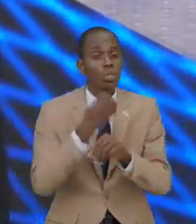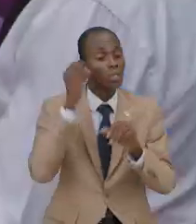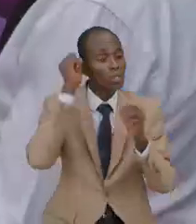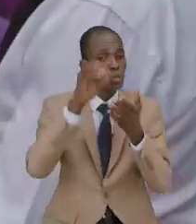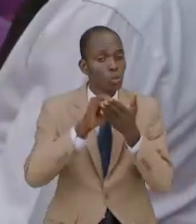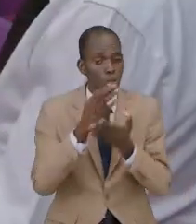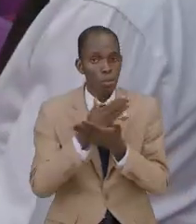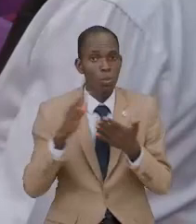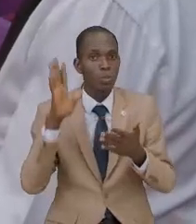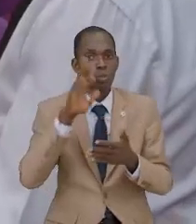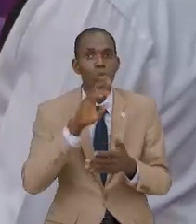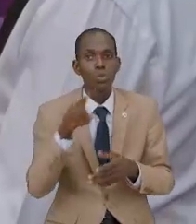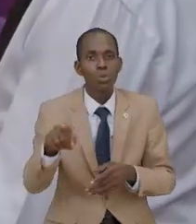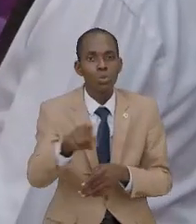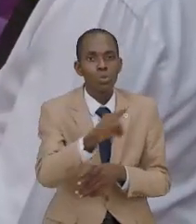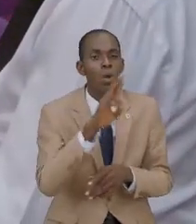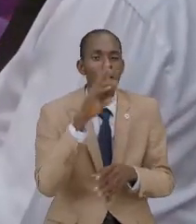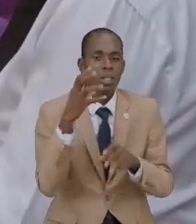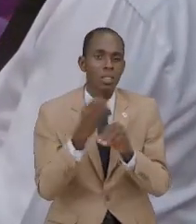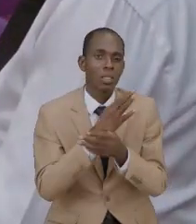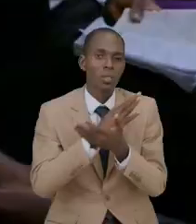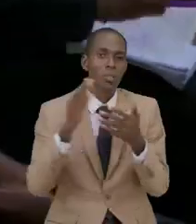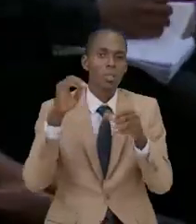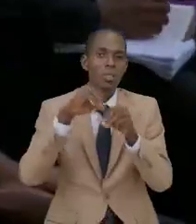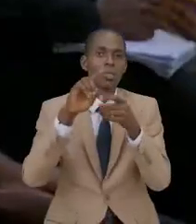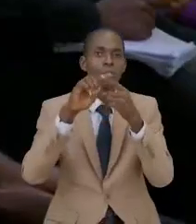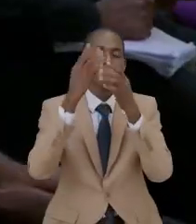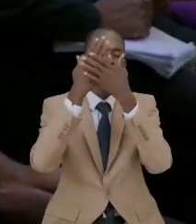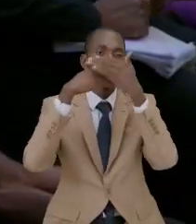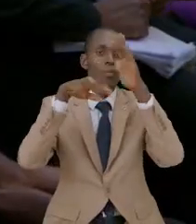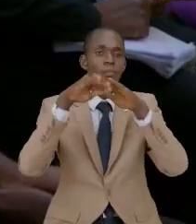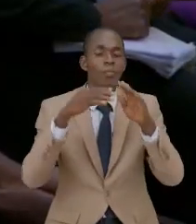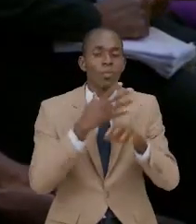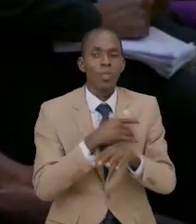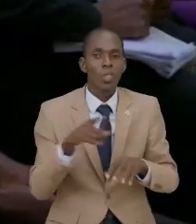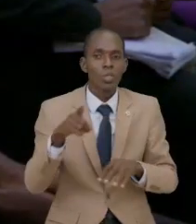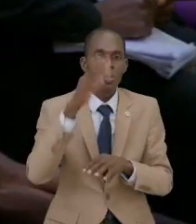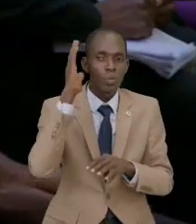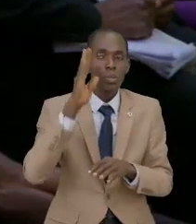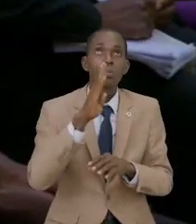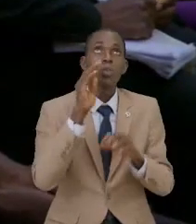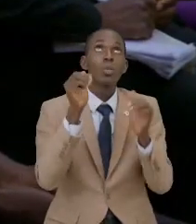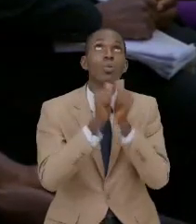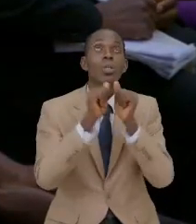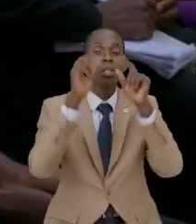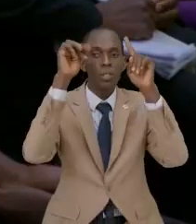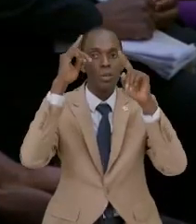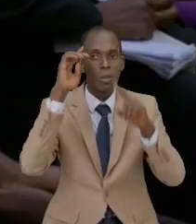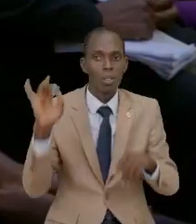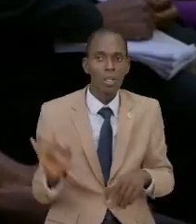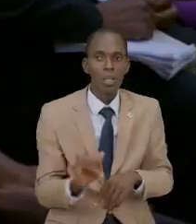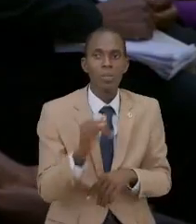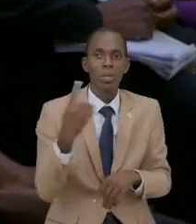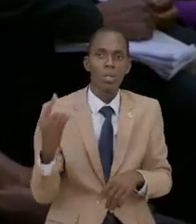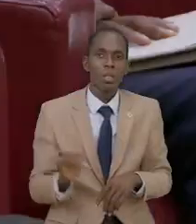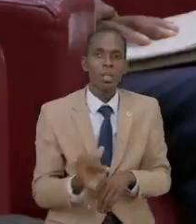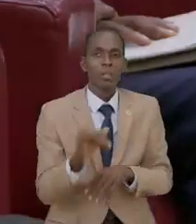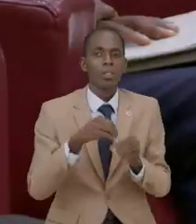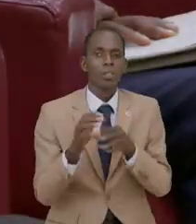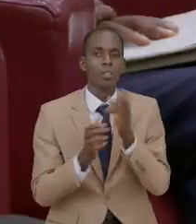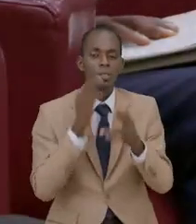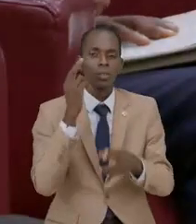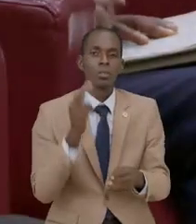heaven. I said he'll take you away to heaven, and you'll be with him forever and ever in Jesus'